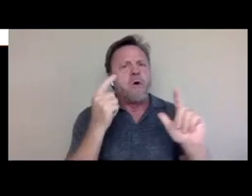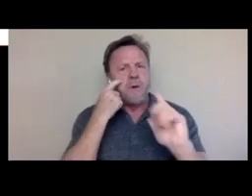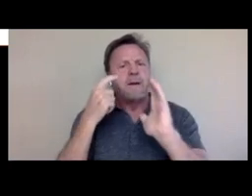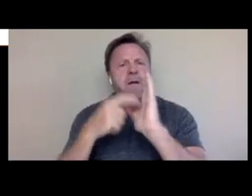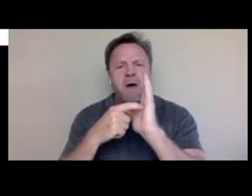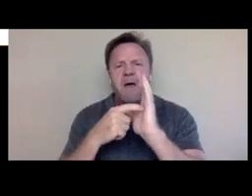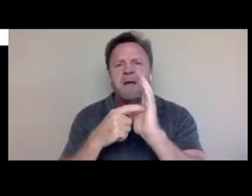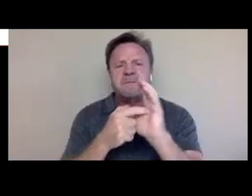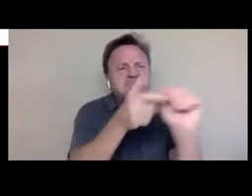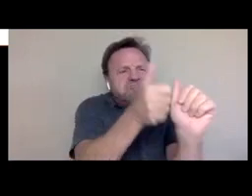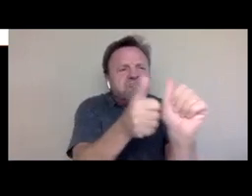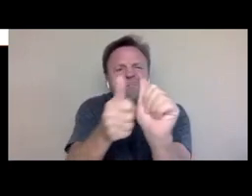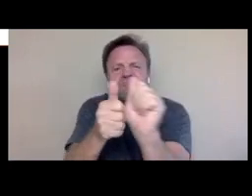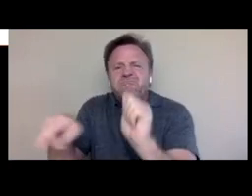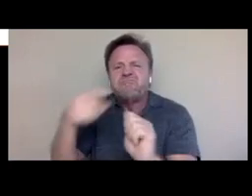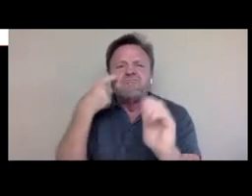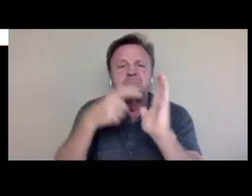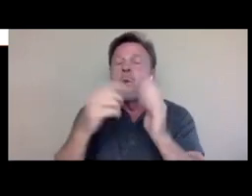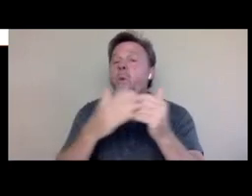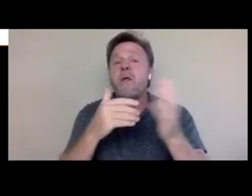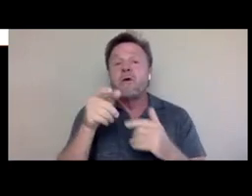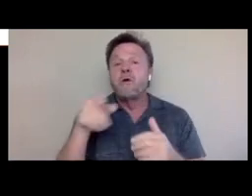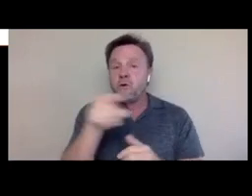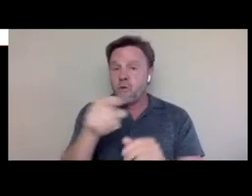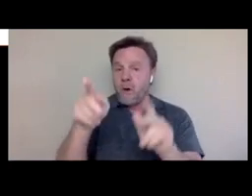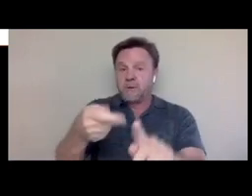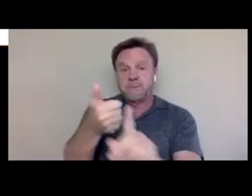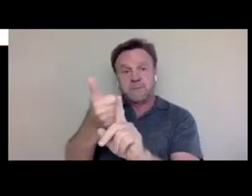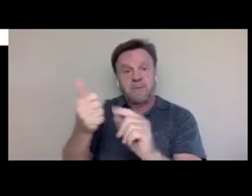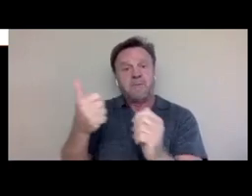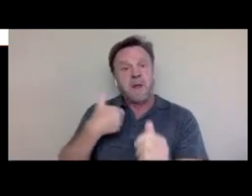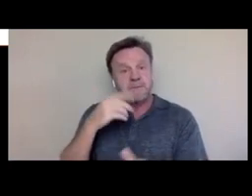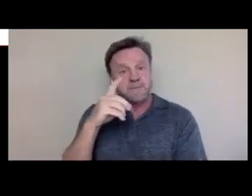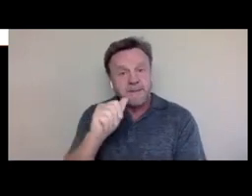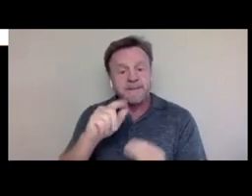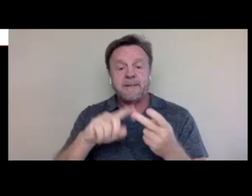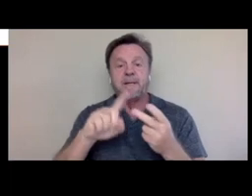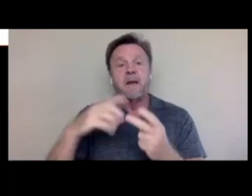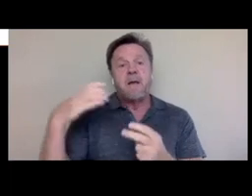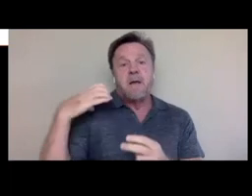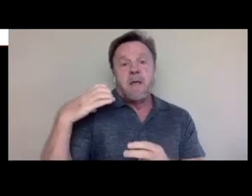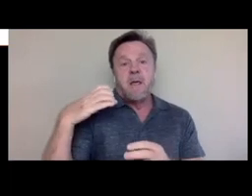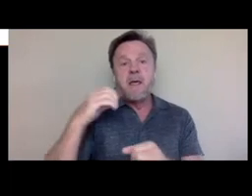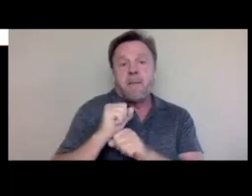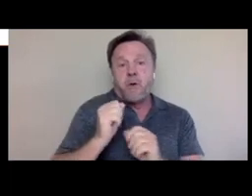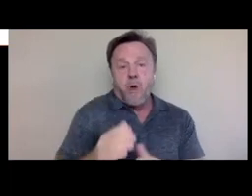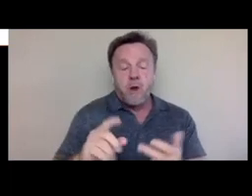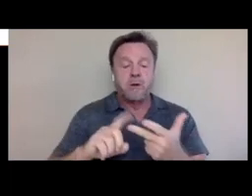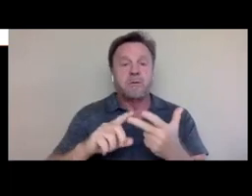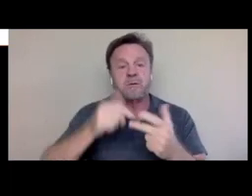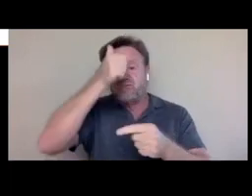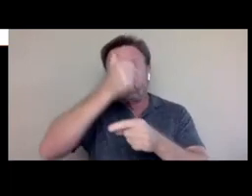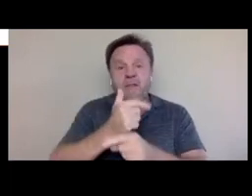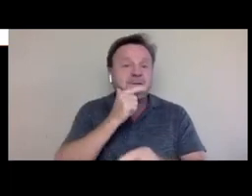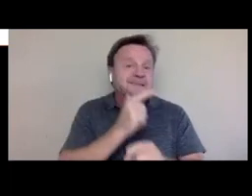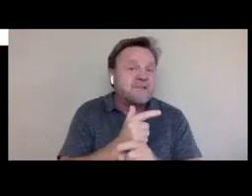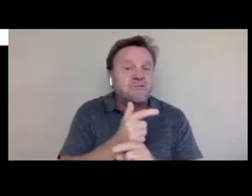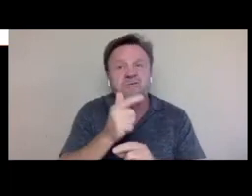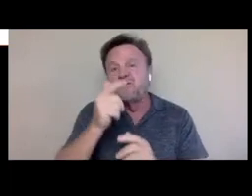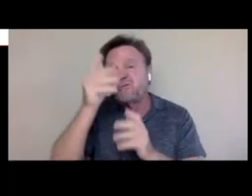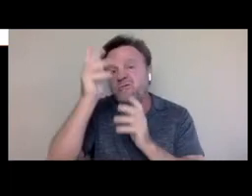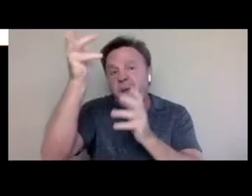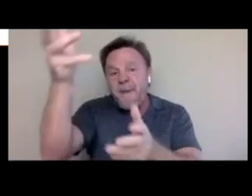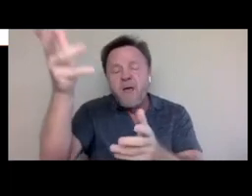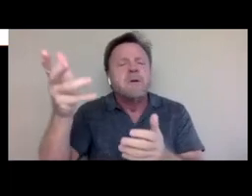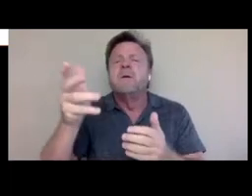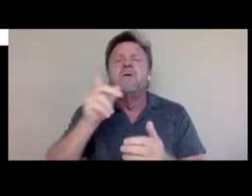own way, whether you're a person with a disability, whether you're an employer, whether you're a brother, a sister, a grandparent,